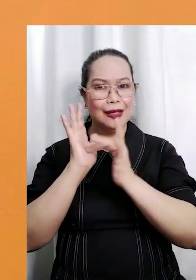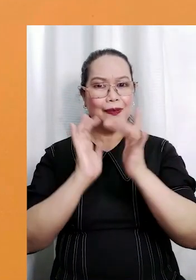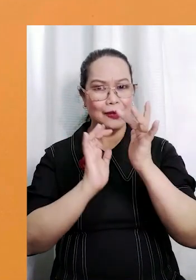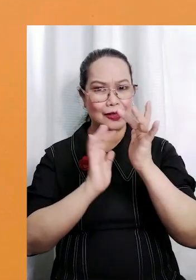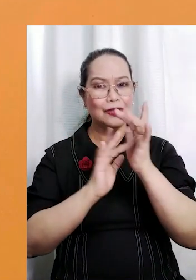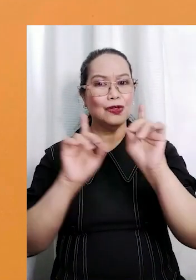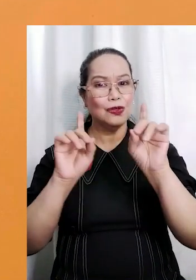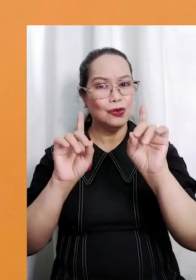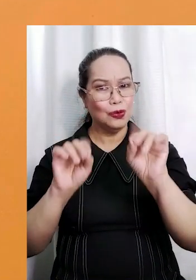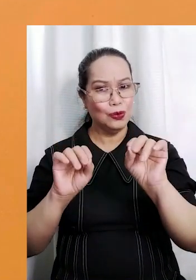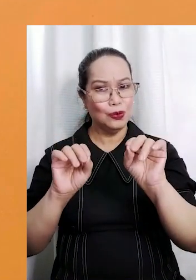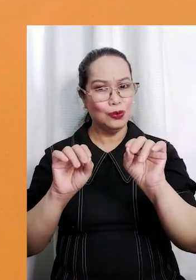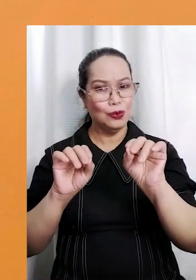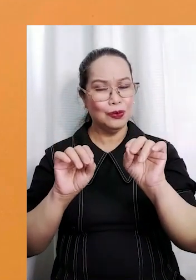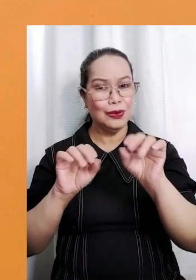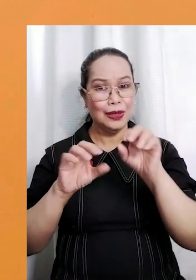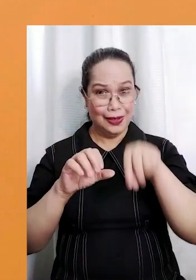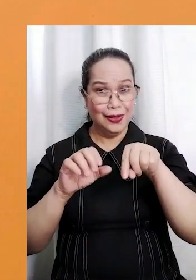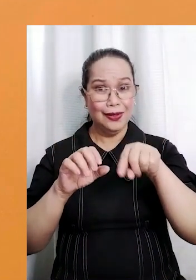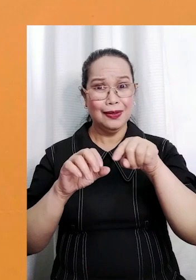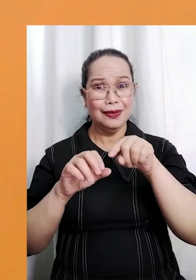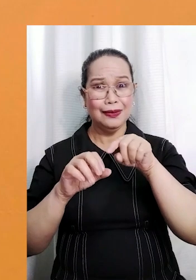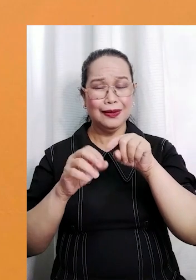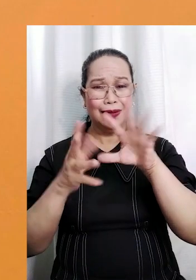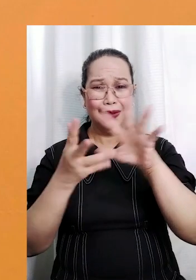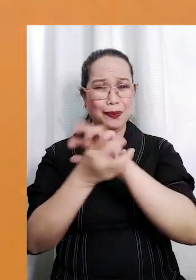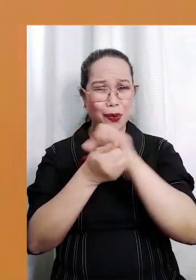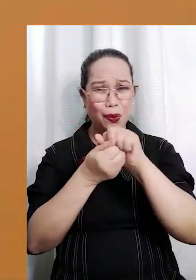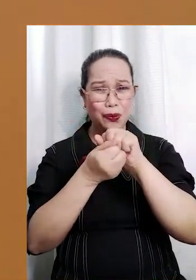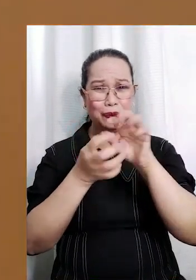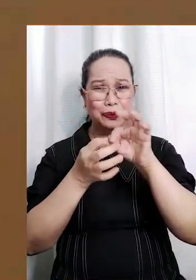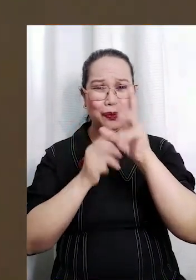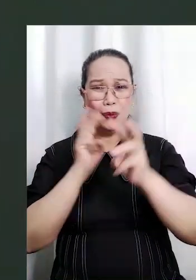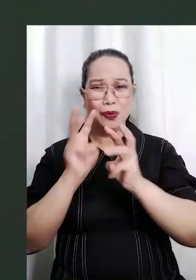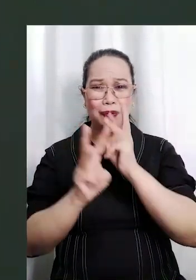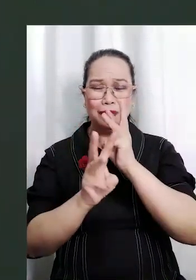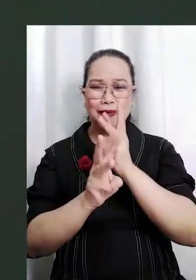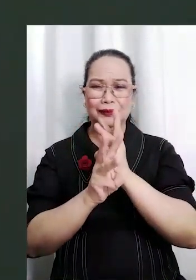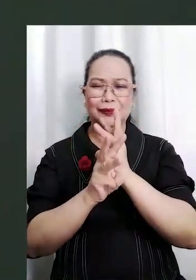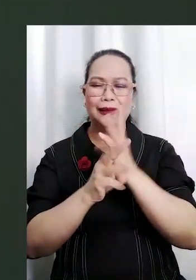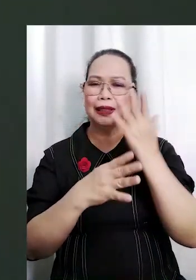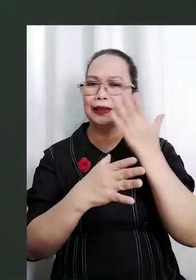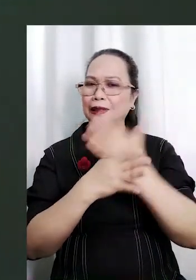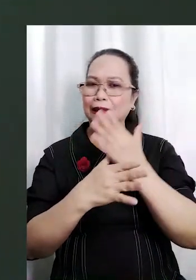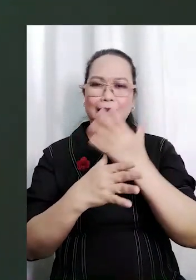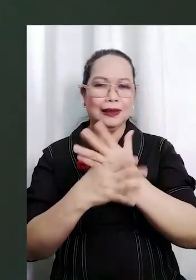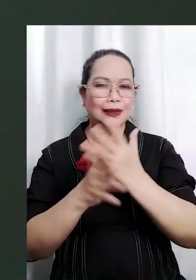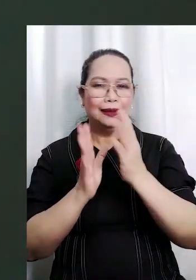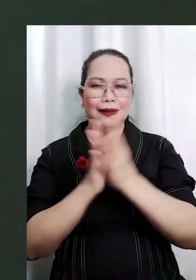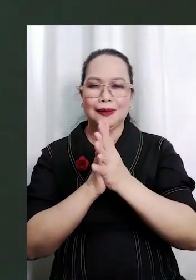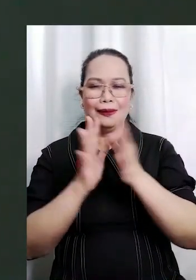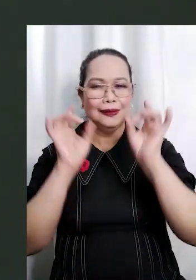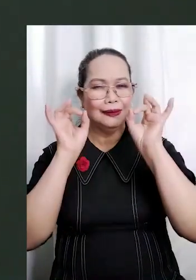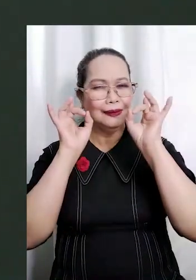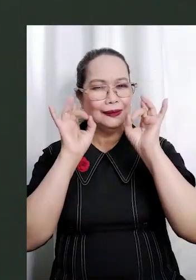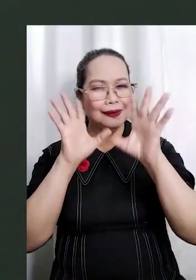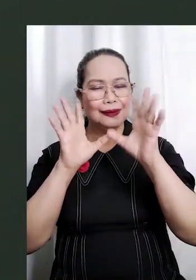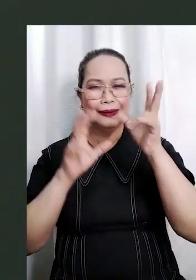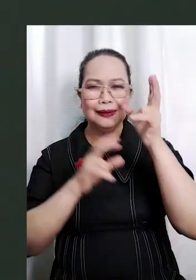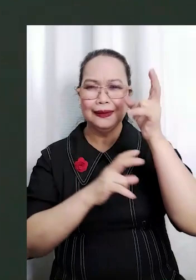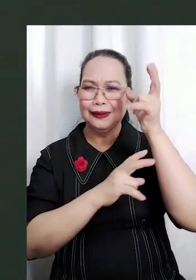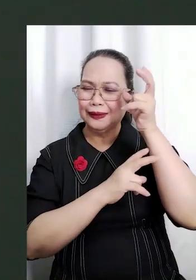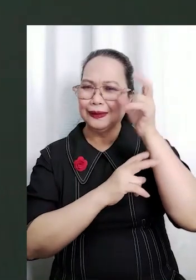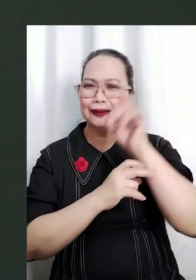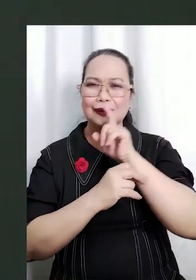Jesus did in a fractured world? Matindi ang panggulo at ang puwersa ng